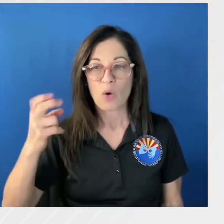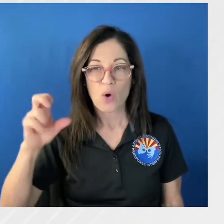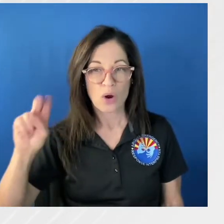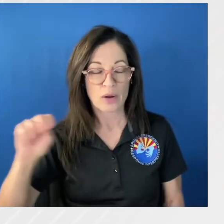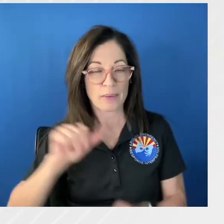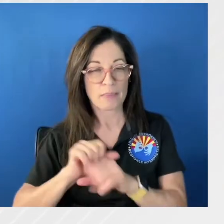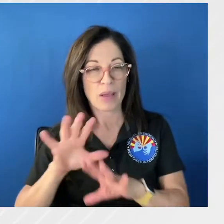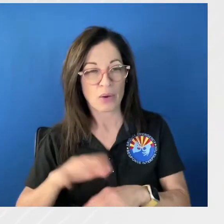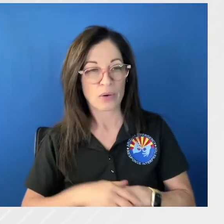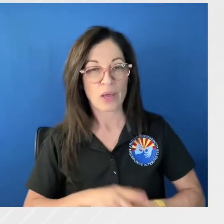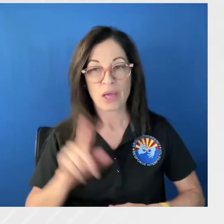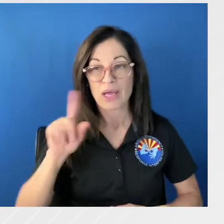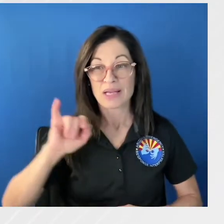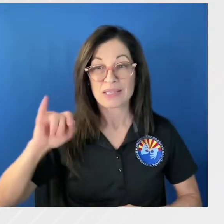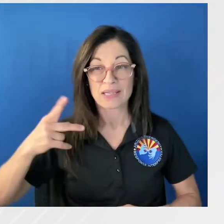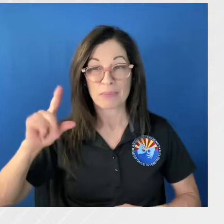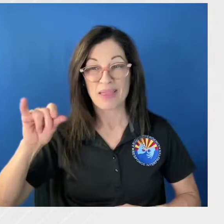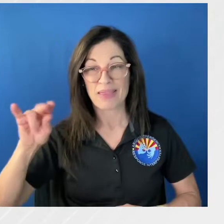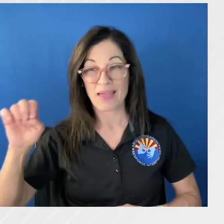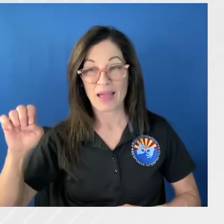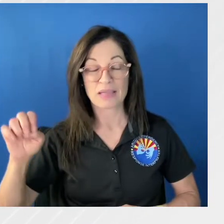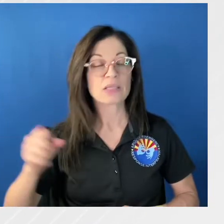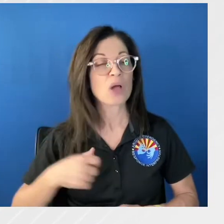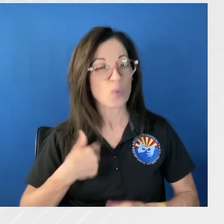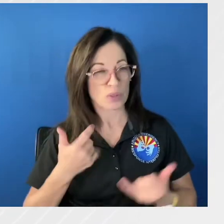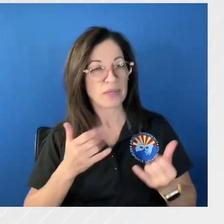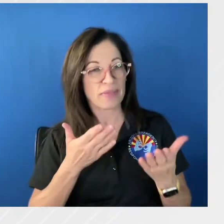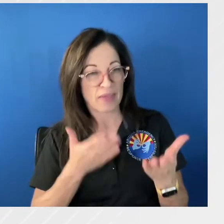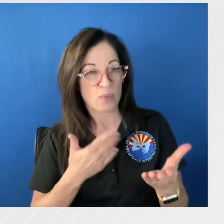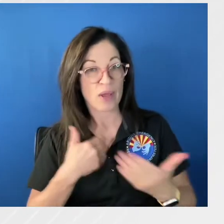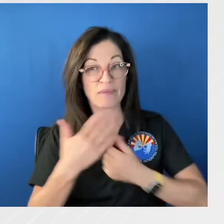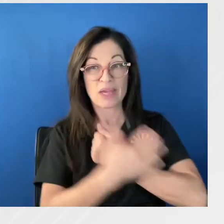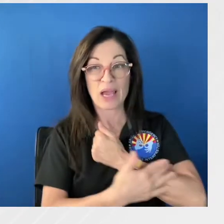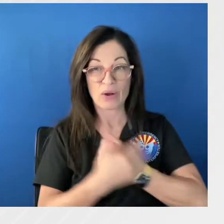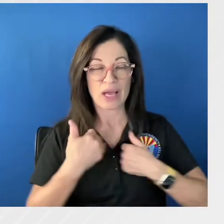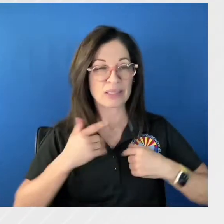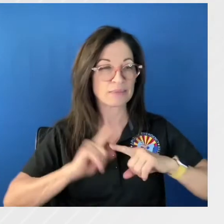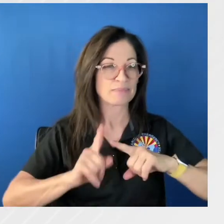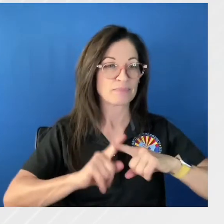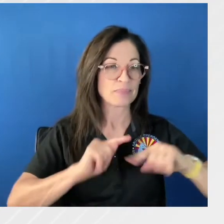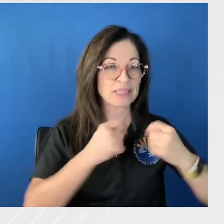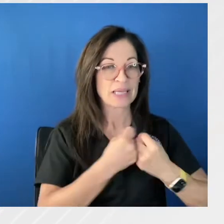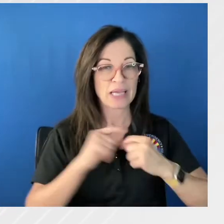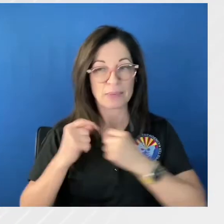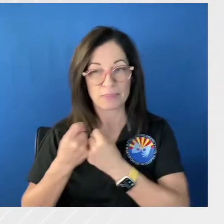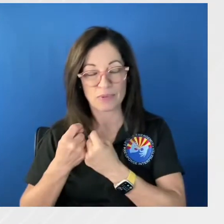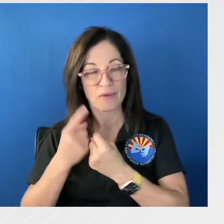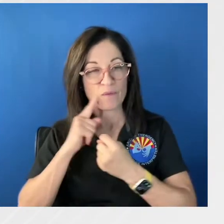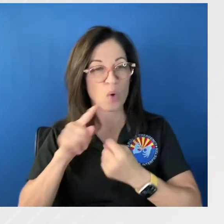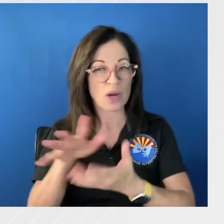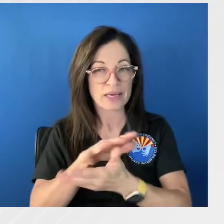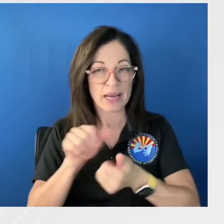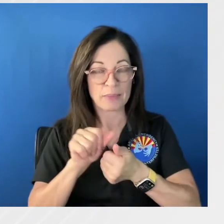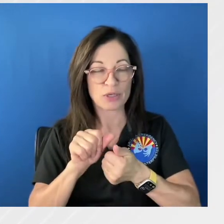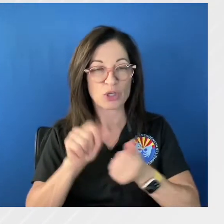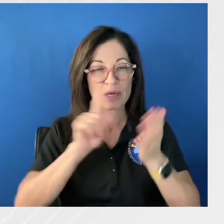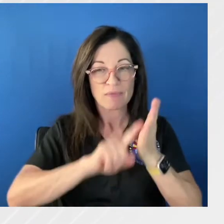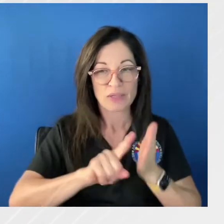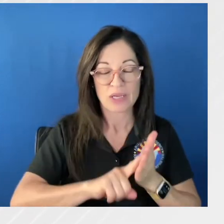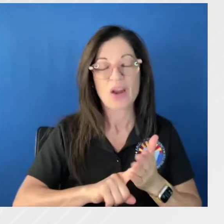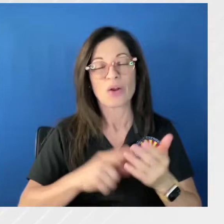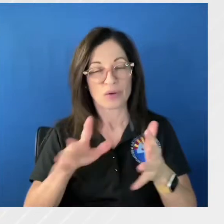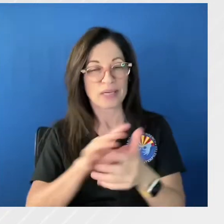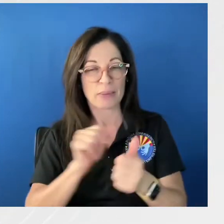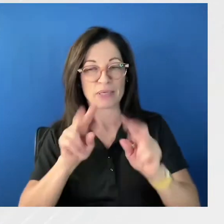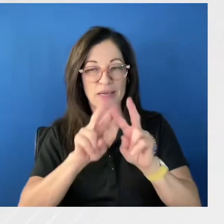the zip lines. We were still out there. The county has teams that are damage assessment teams that are out there, and